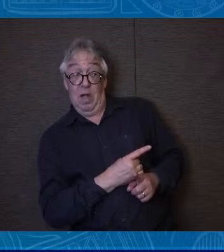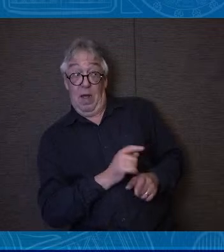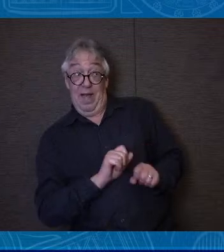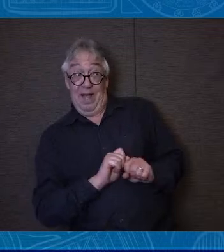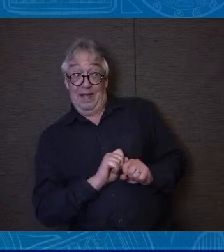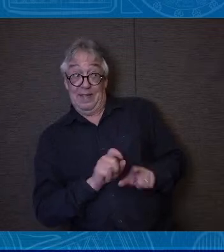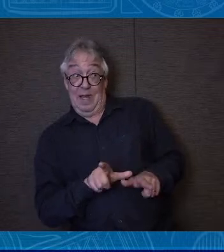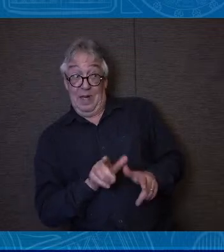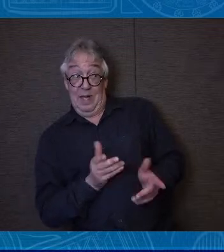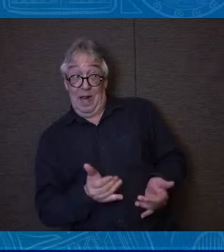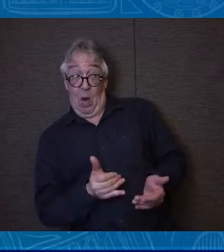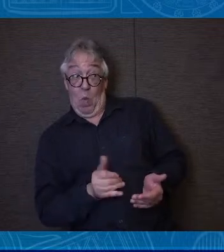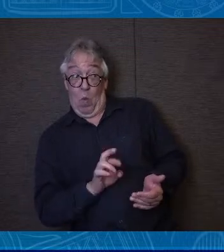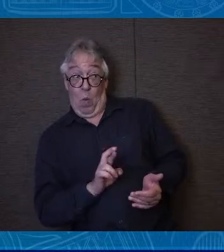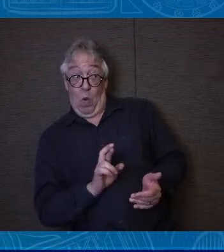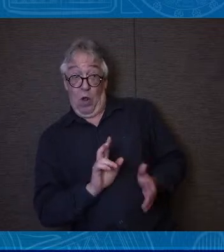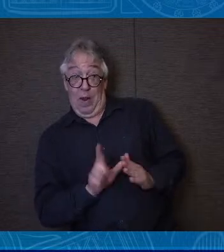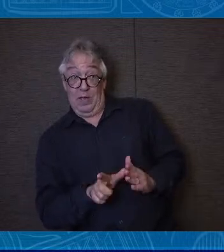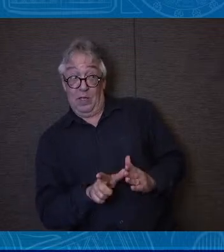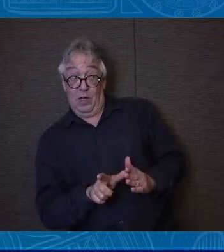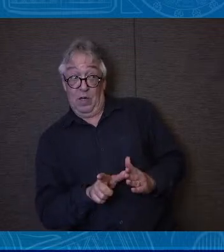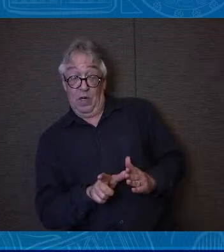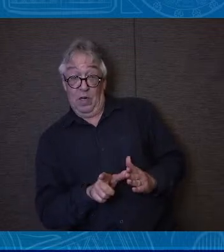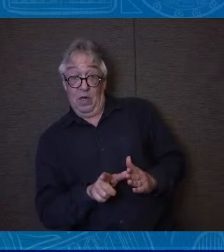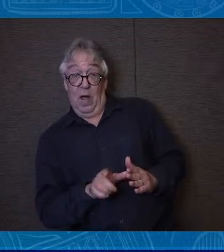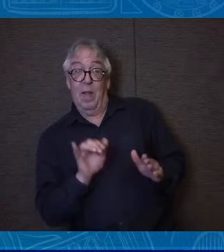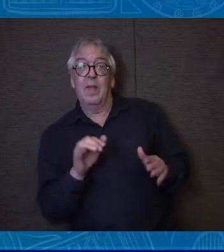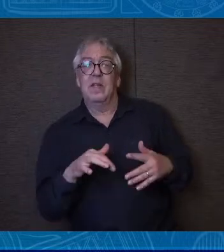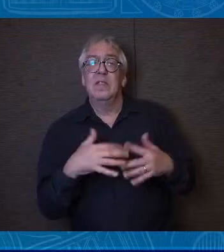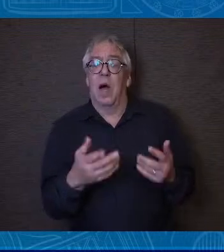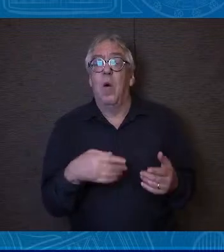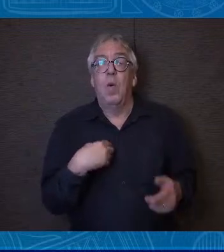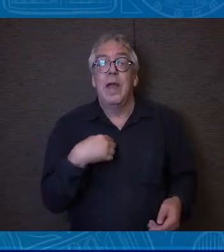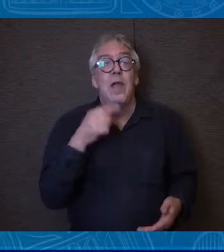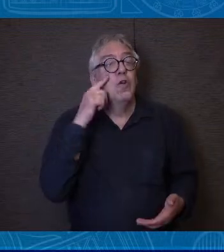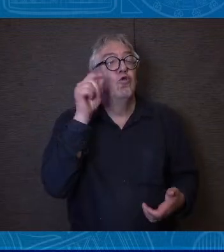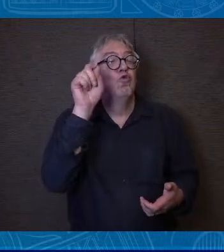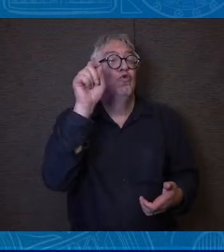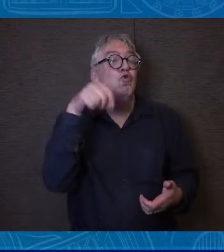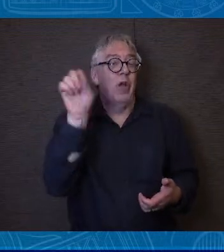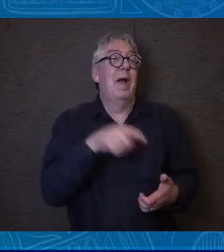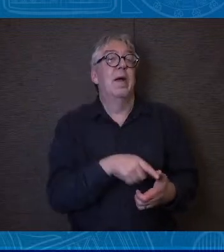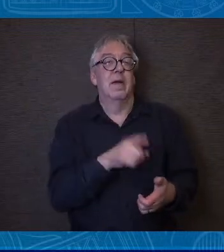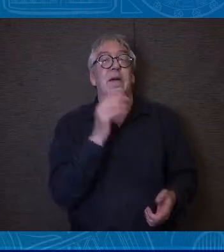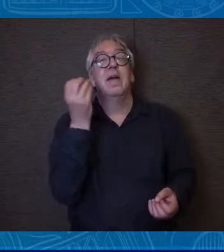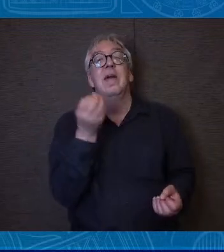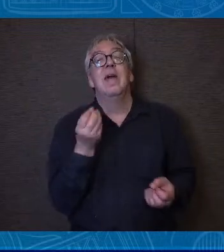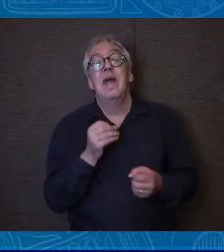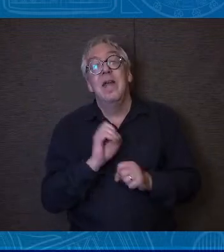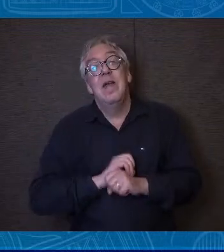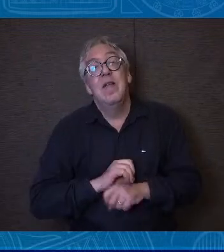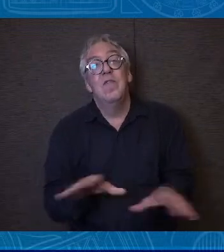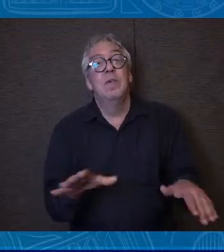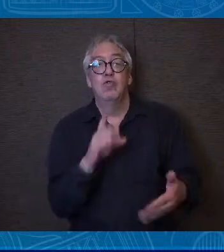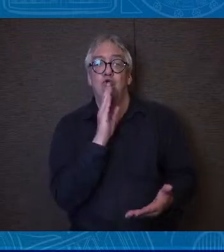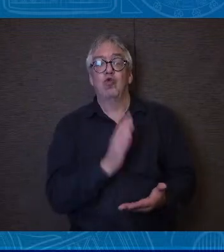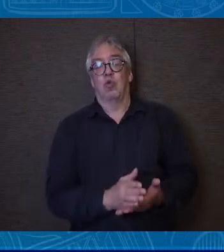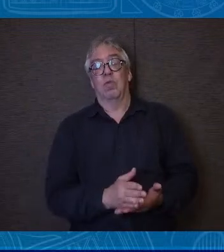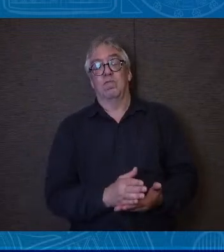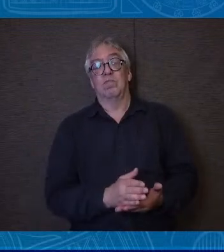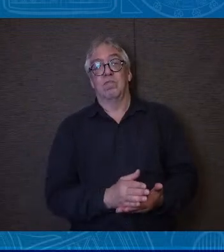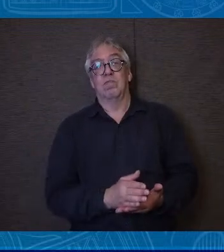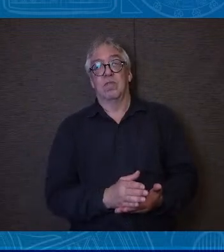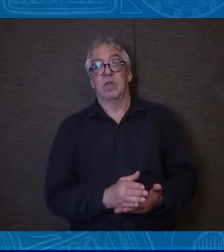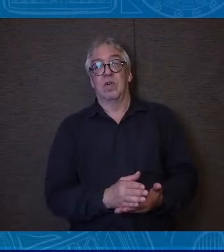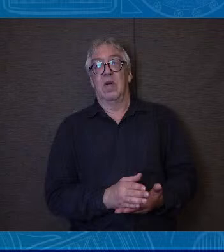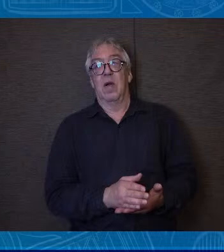some later date? And that's how we were able to address the first one. So that's the reason why early on, what I was saying is